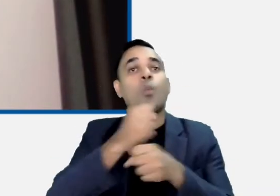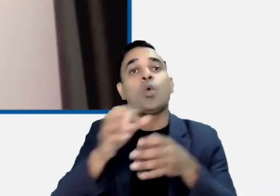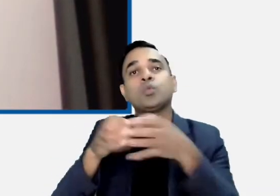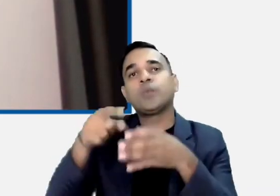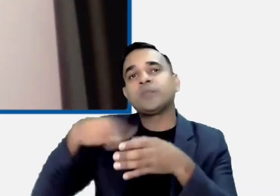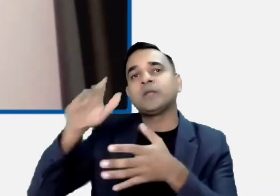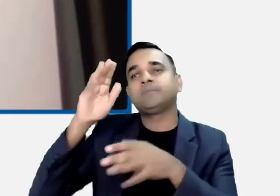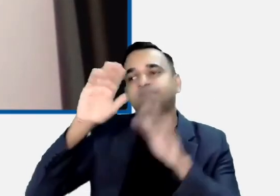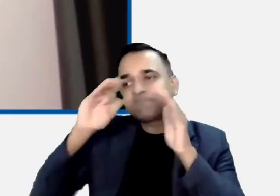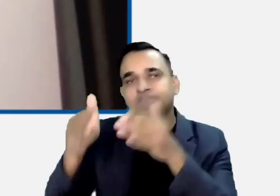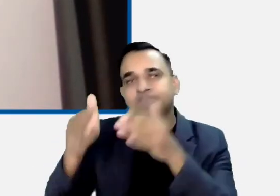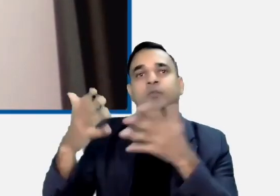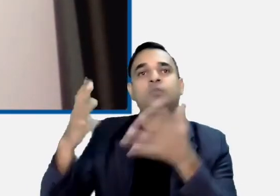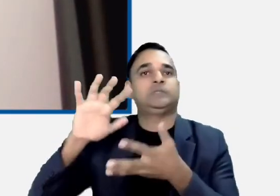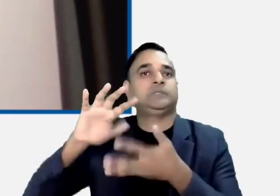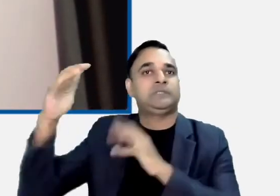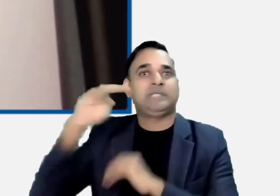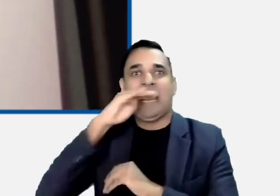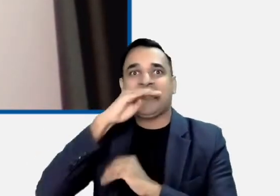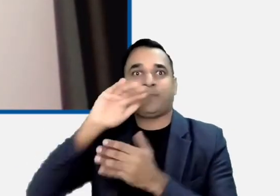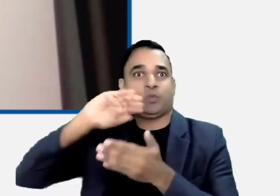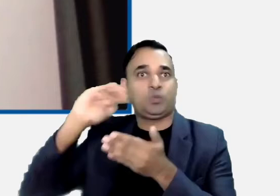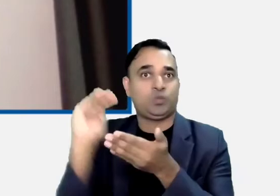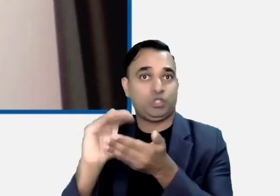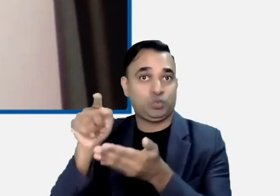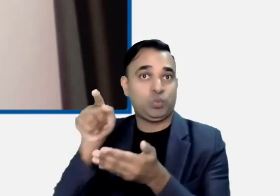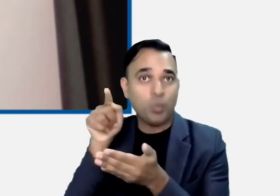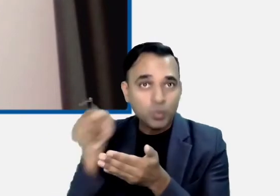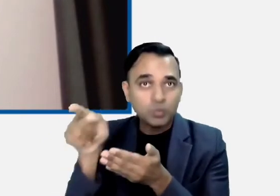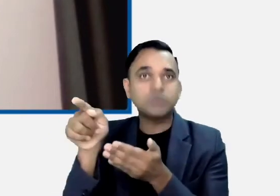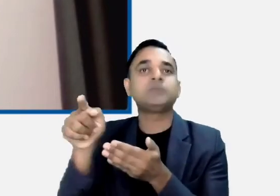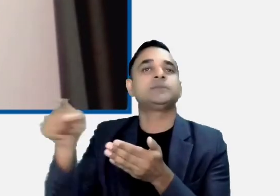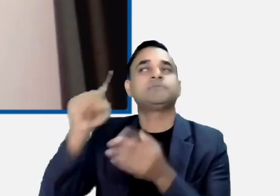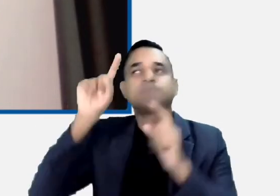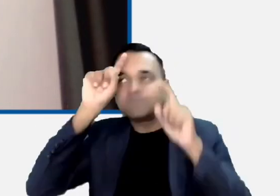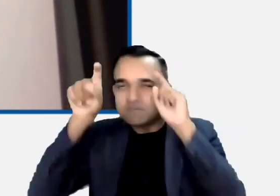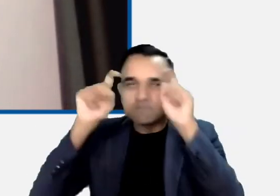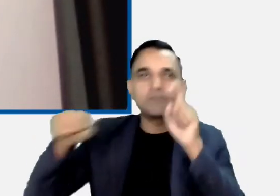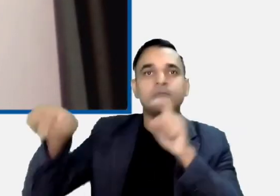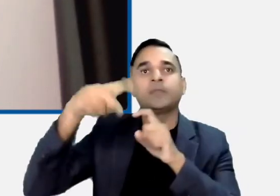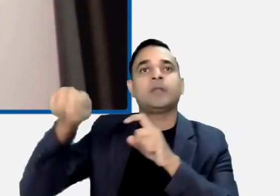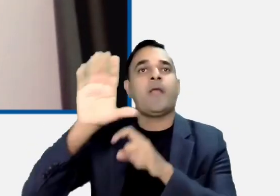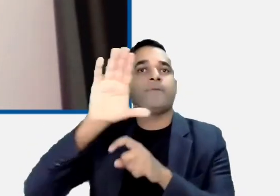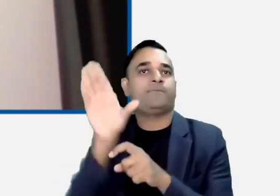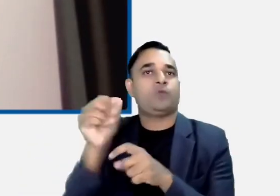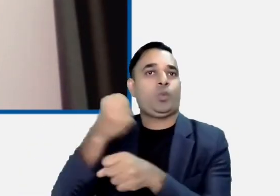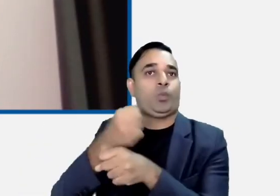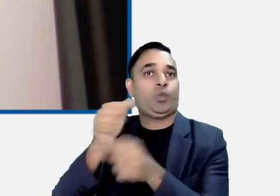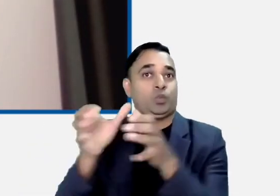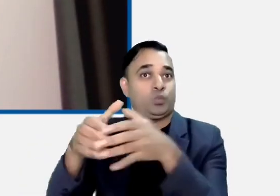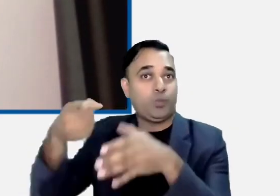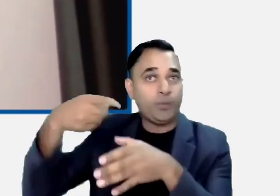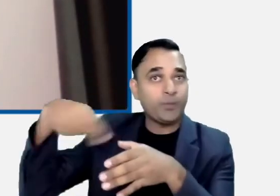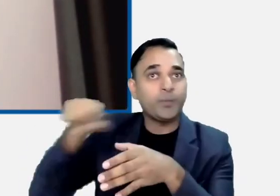the basis of the declaration. The drafting committee was composed of 34 members